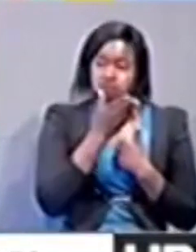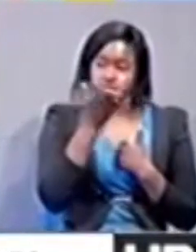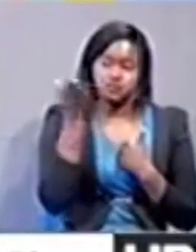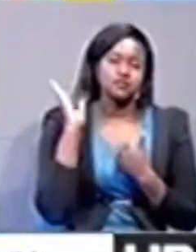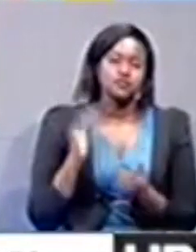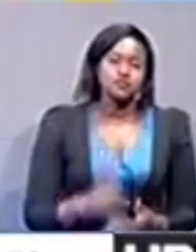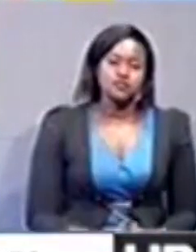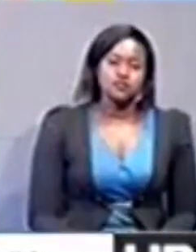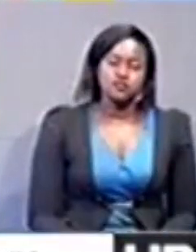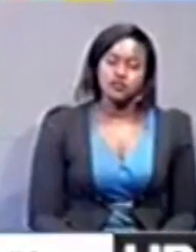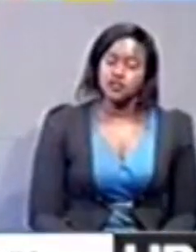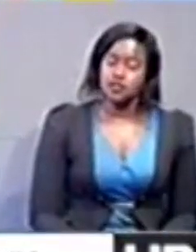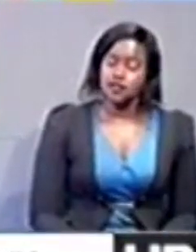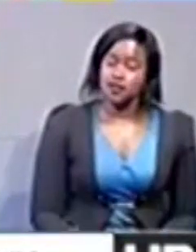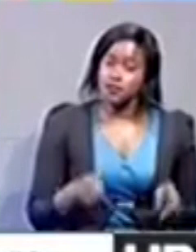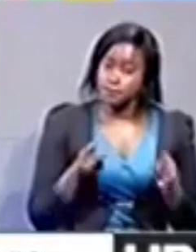Ate